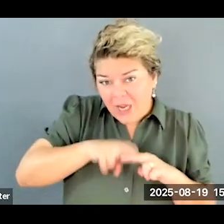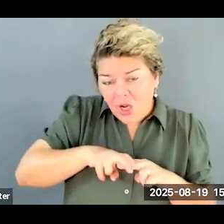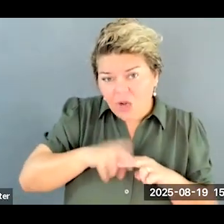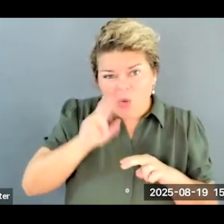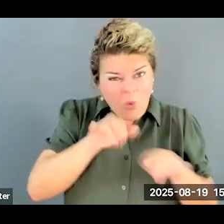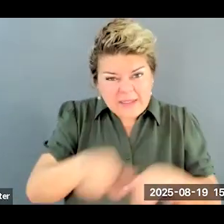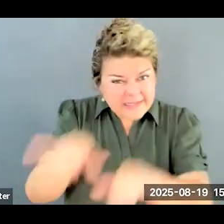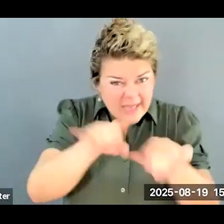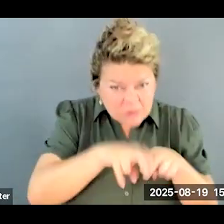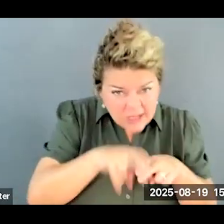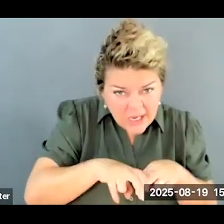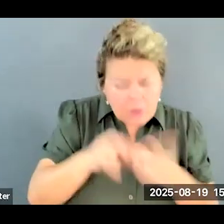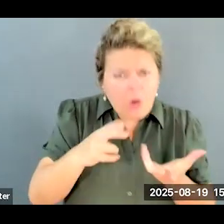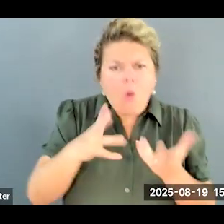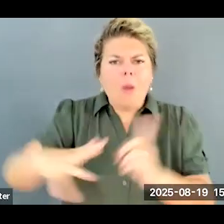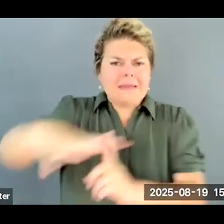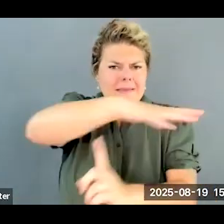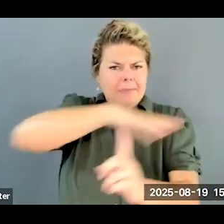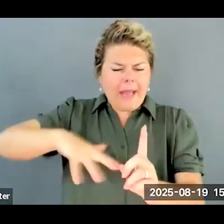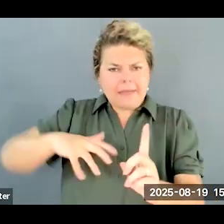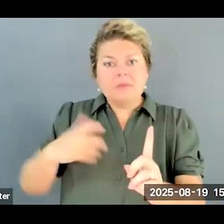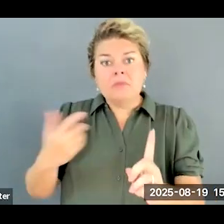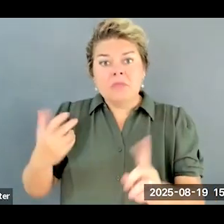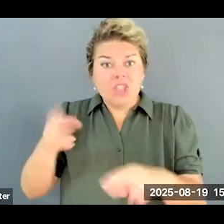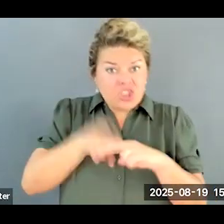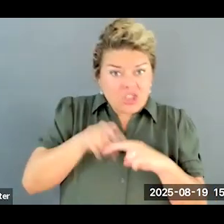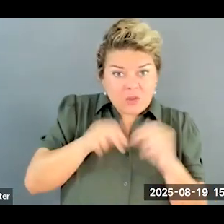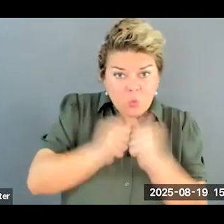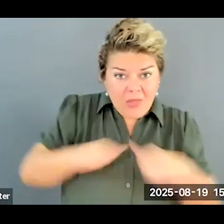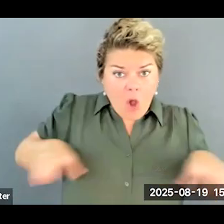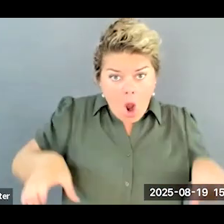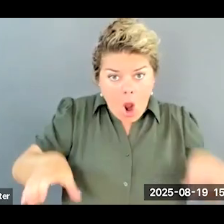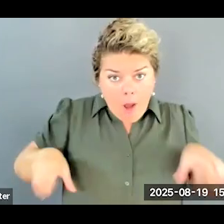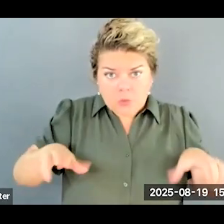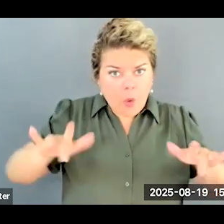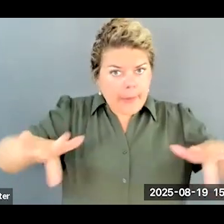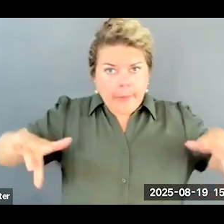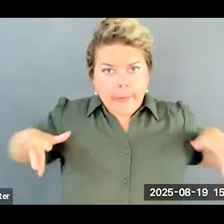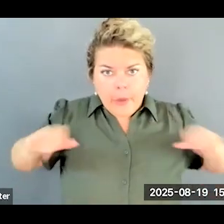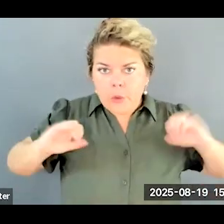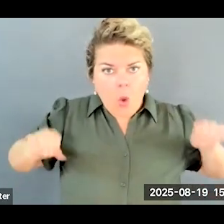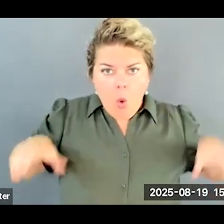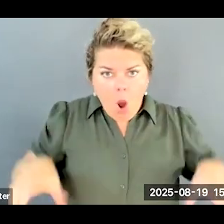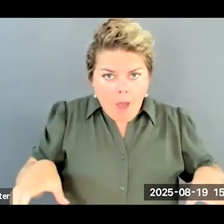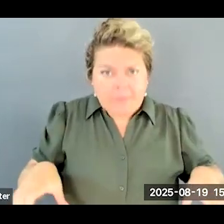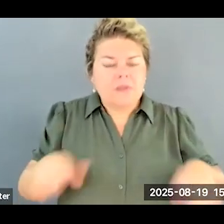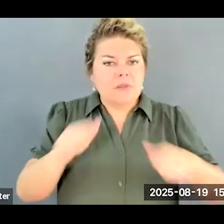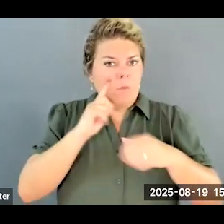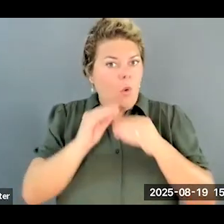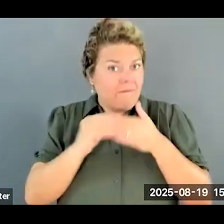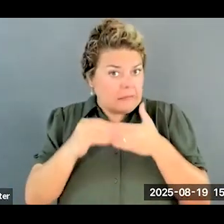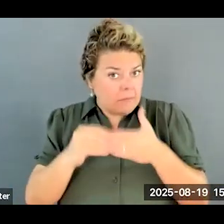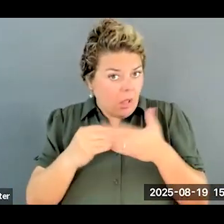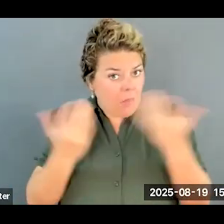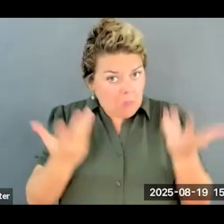space around them? Do we have chairs that come with or without arms to provide more flexible seating arrangements? Do we